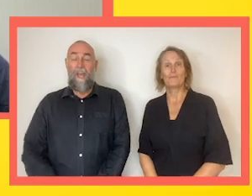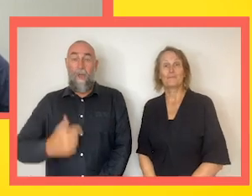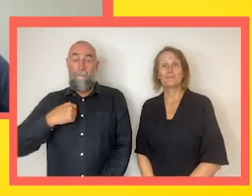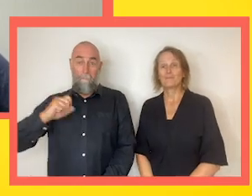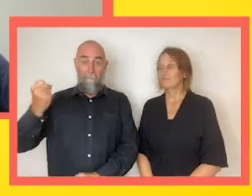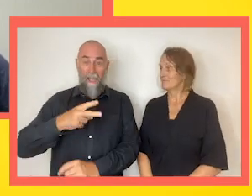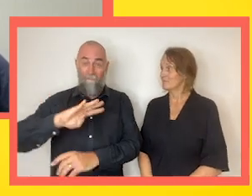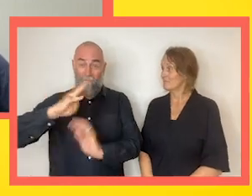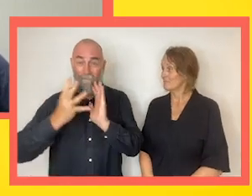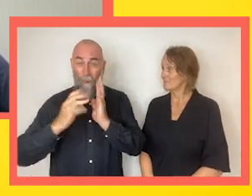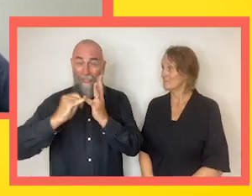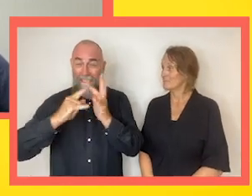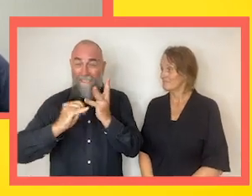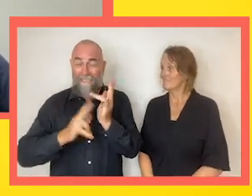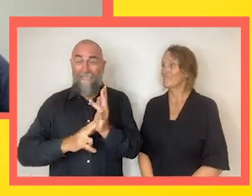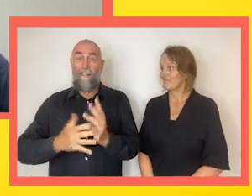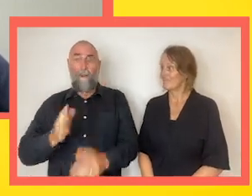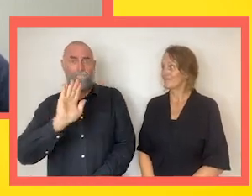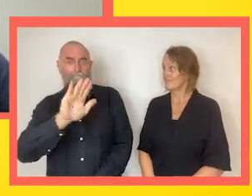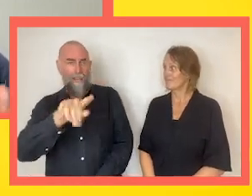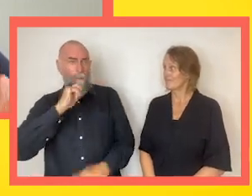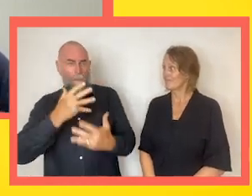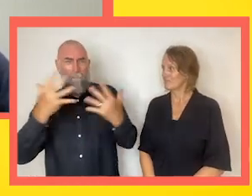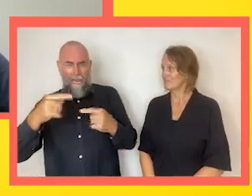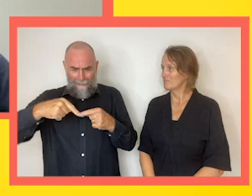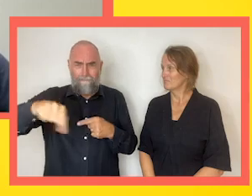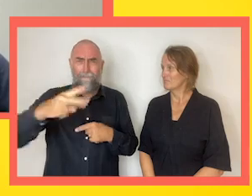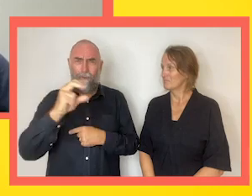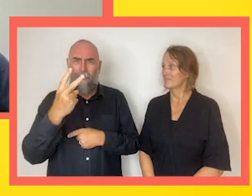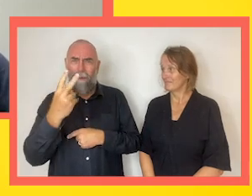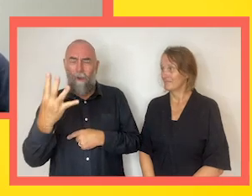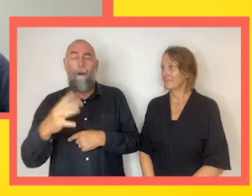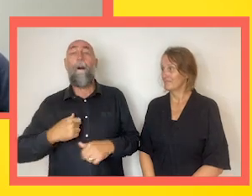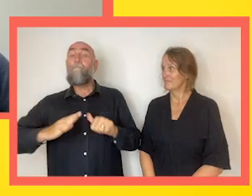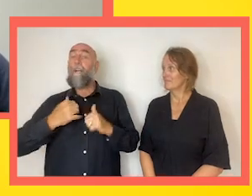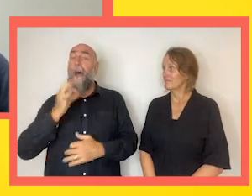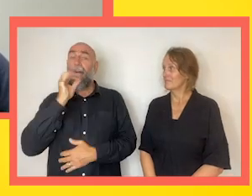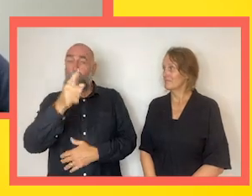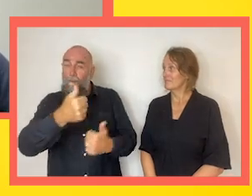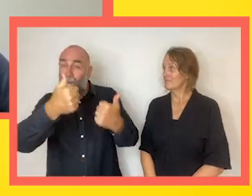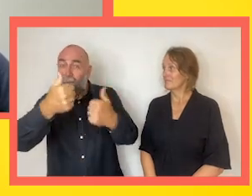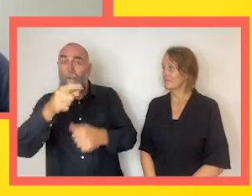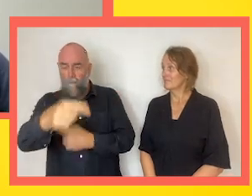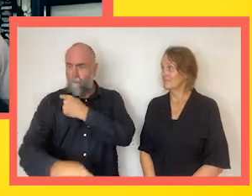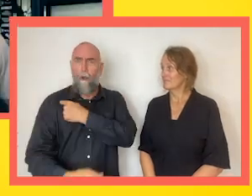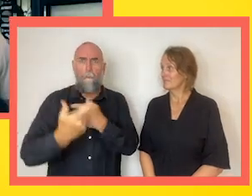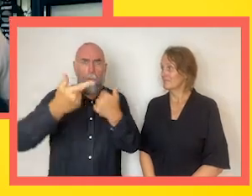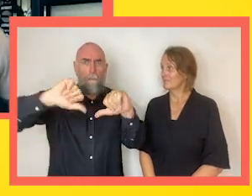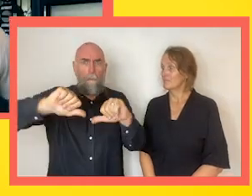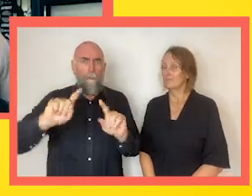And Riley, it's going to be a massive year. Firstly, how are you doing? How's the shoulder?